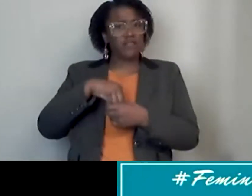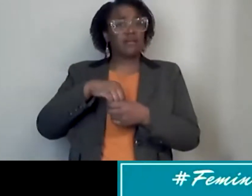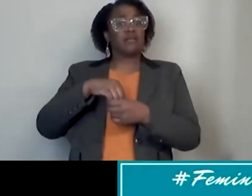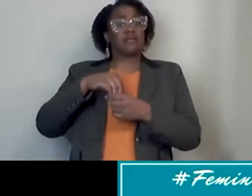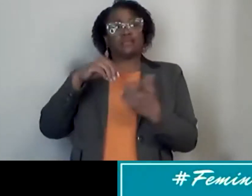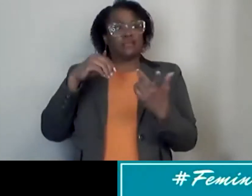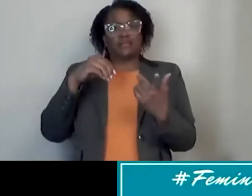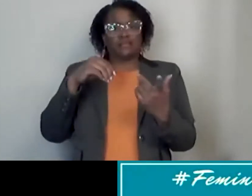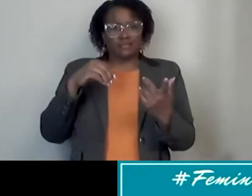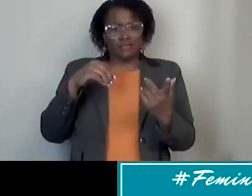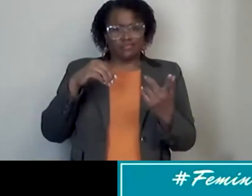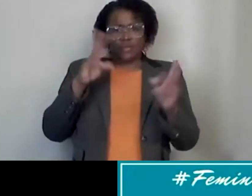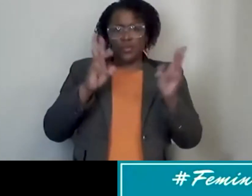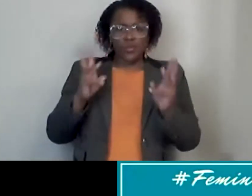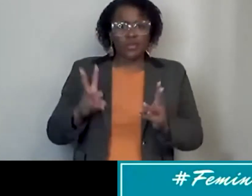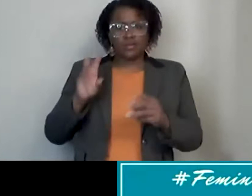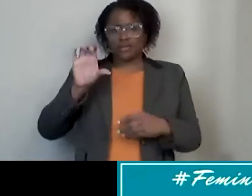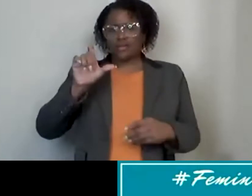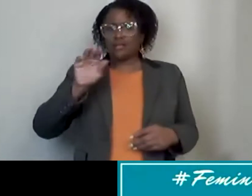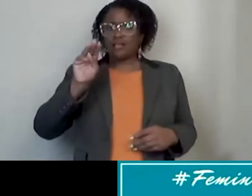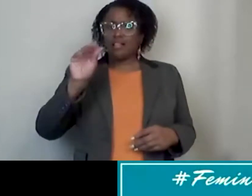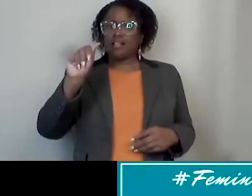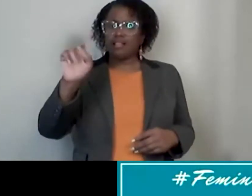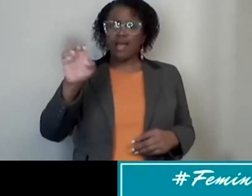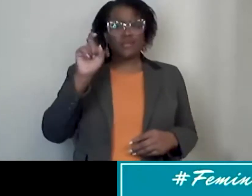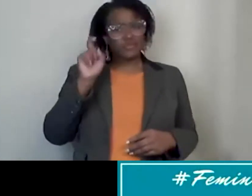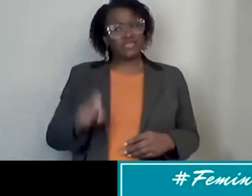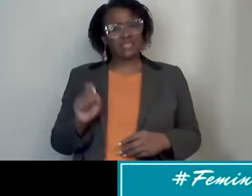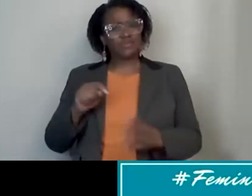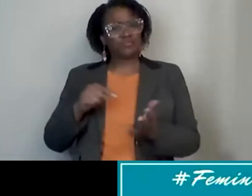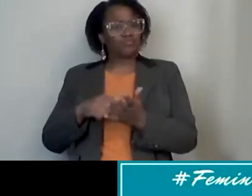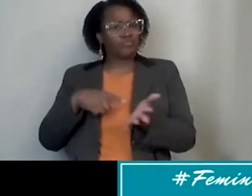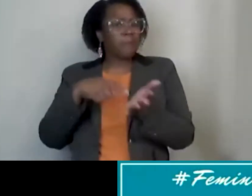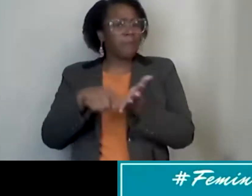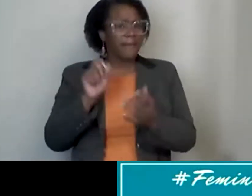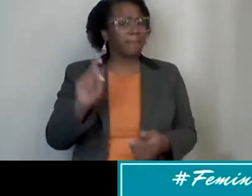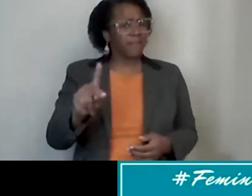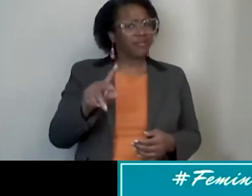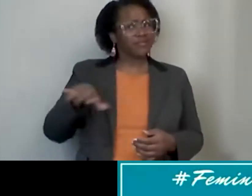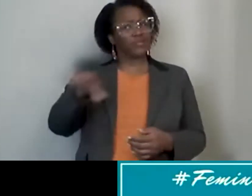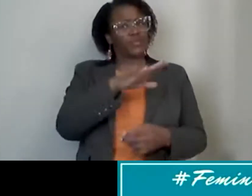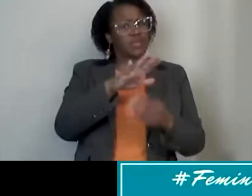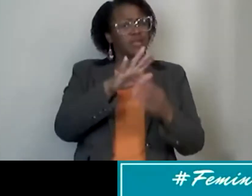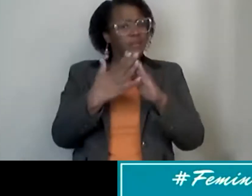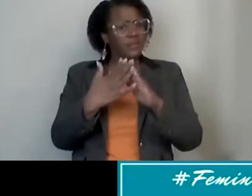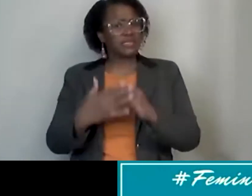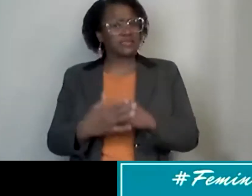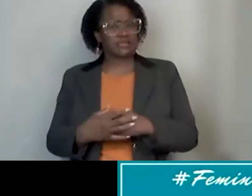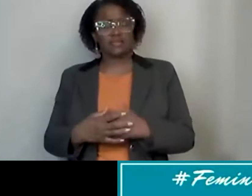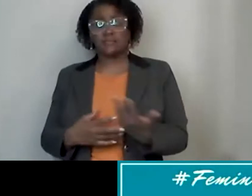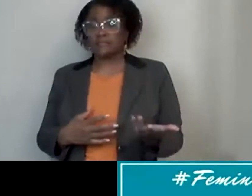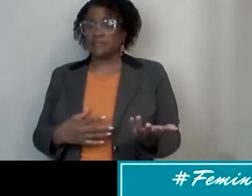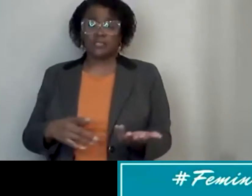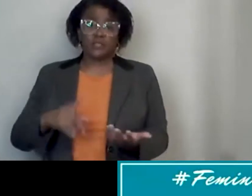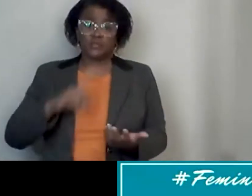reparations, climate debt. This is a climate justice movement. It's well and